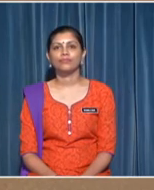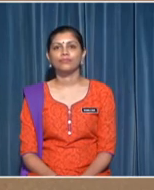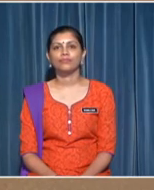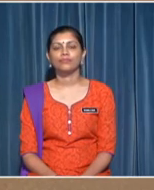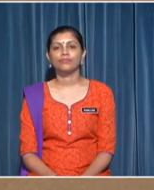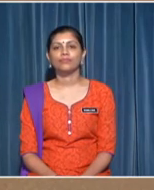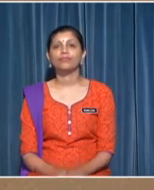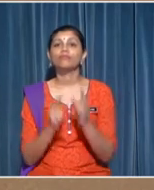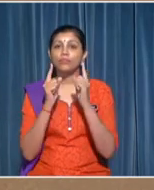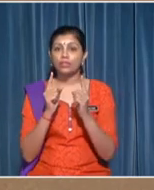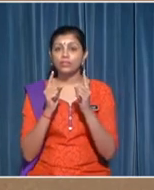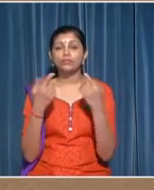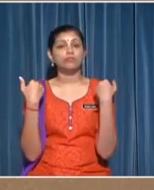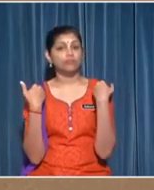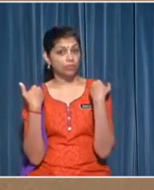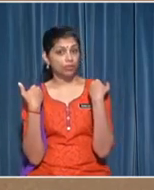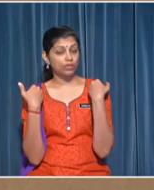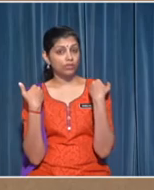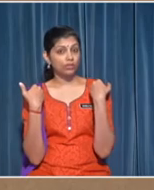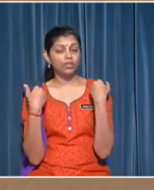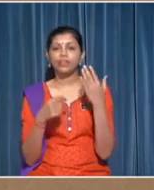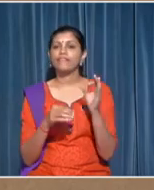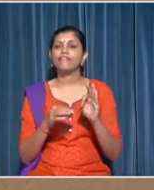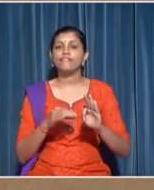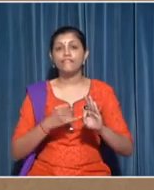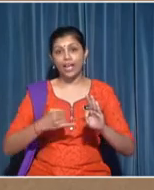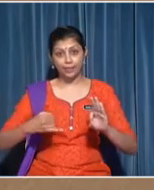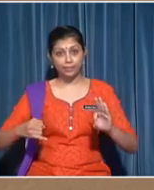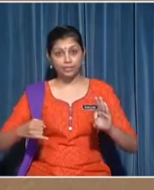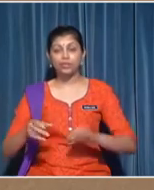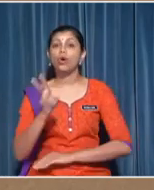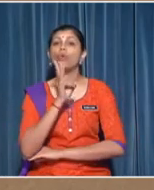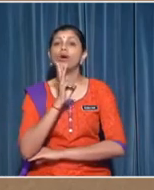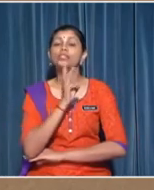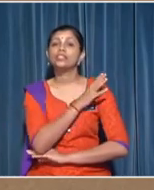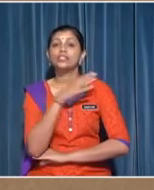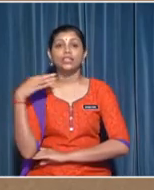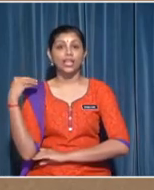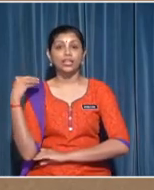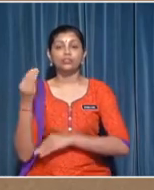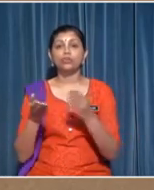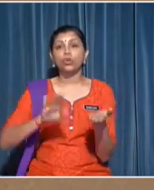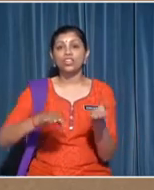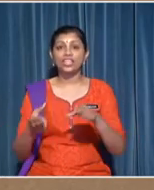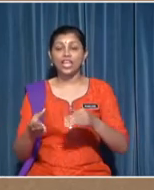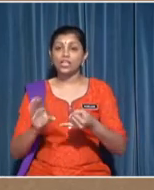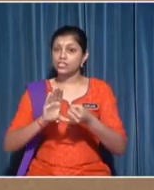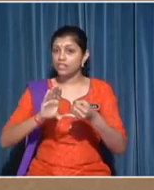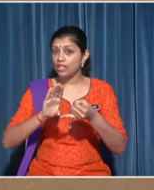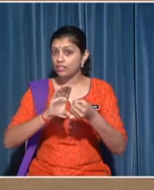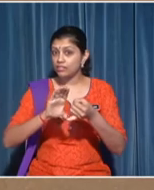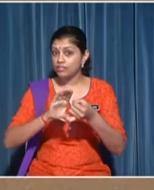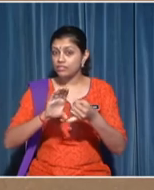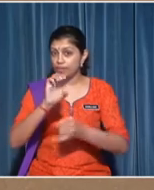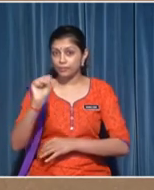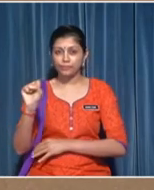What's left here are actually fiber, some water, and also dead cells. You